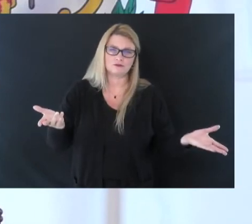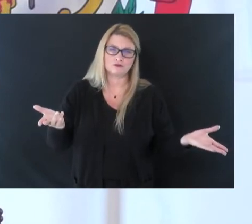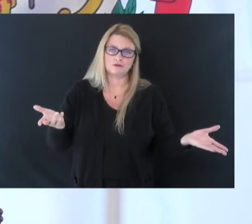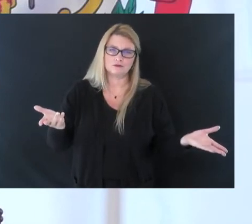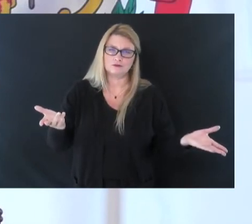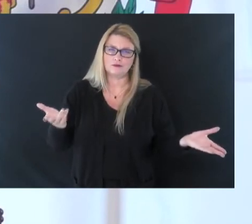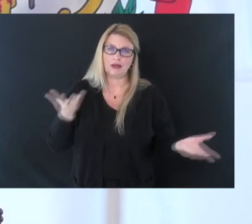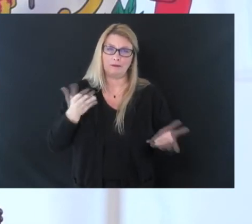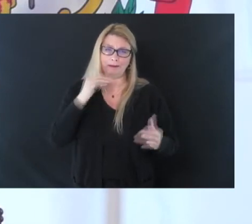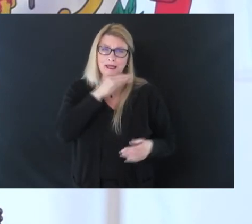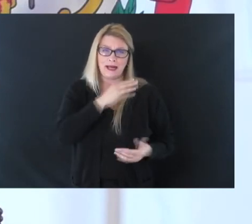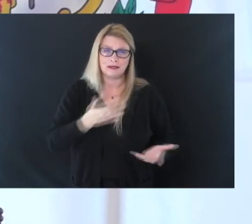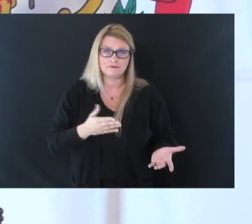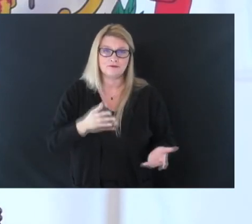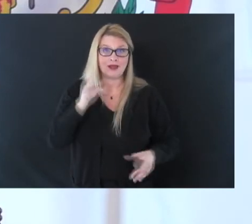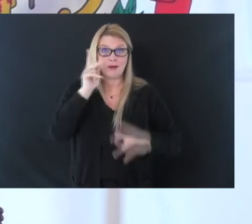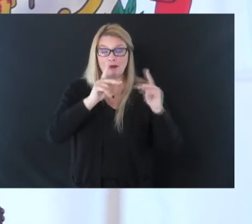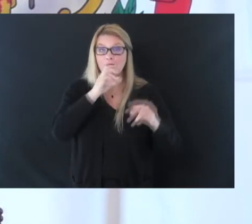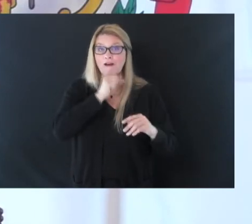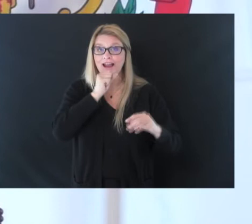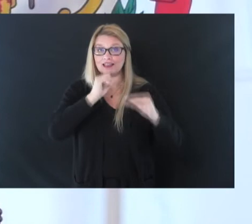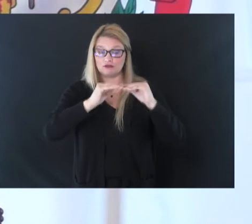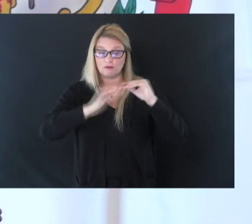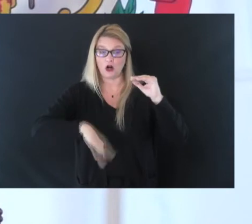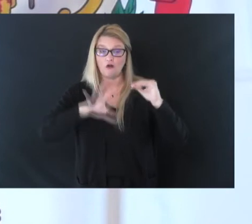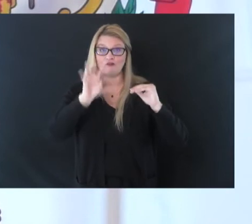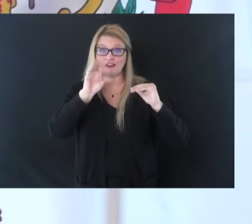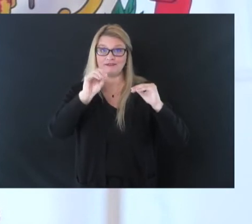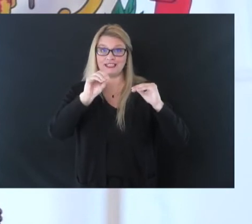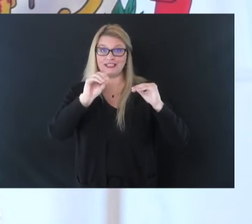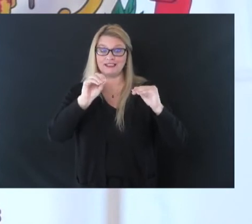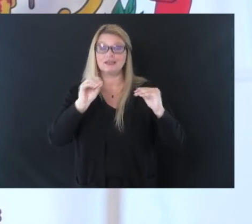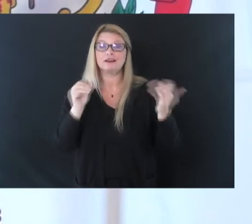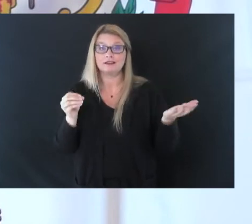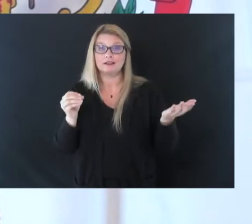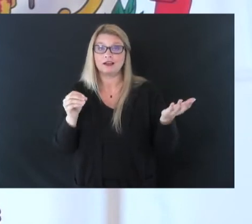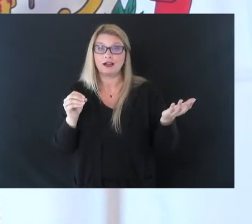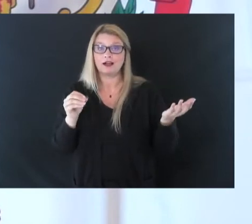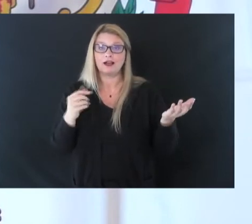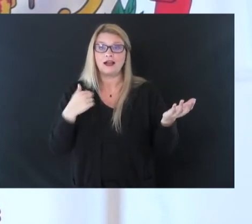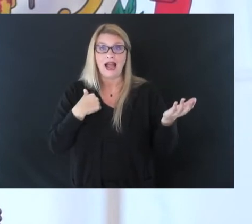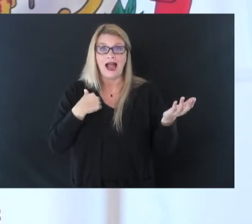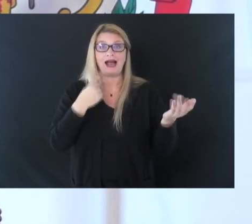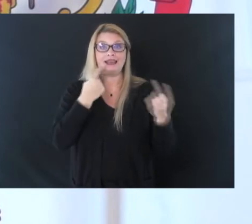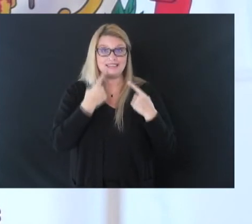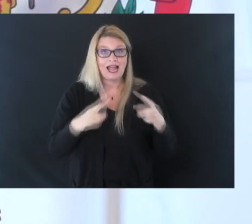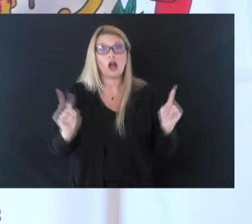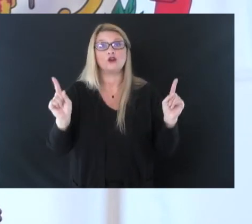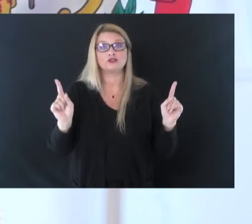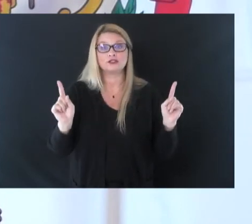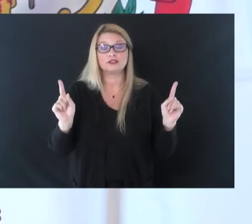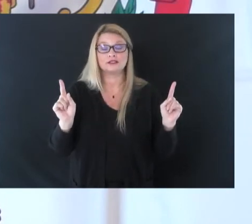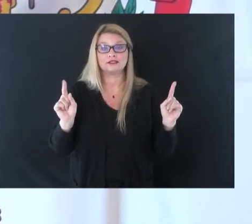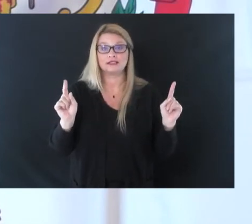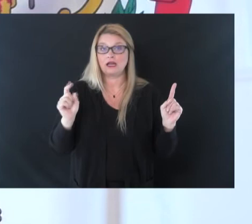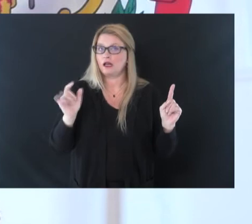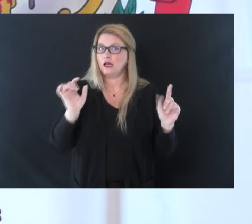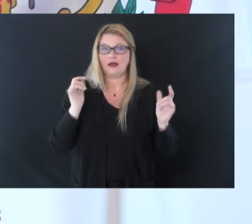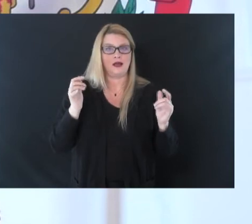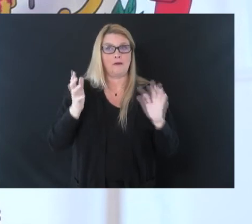those under the age of 50, from the standpoint of those, I said, and I stand exactly